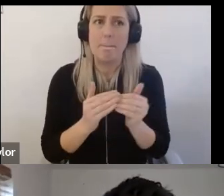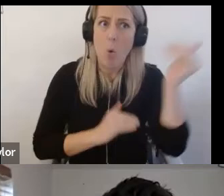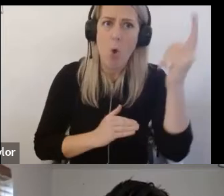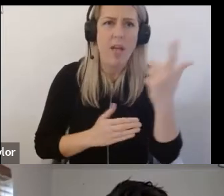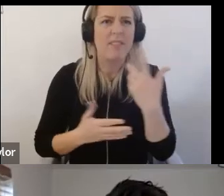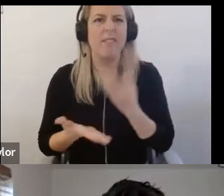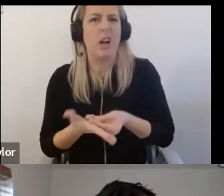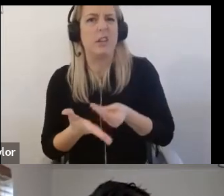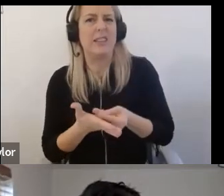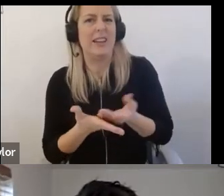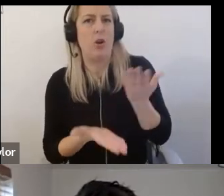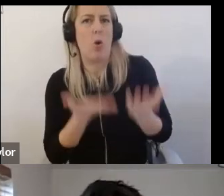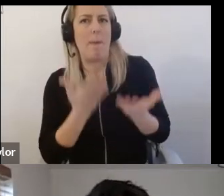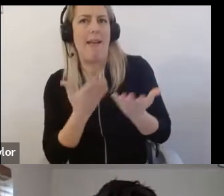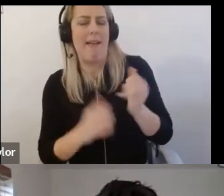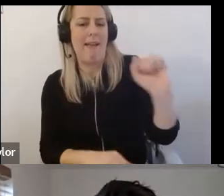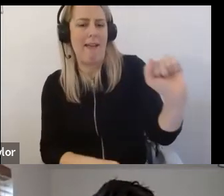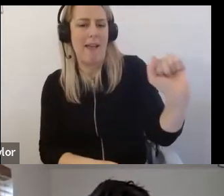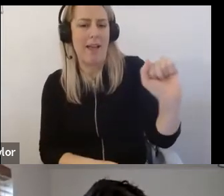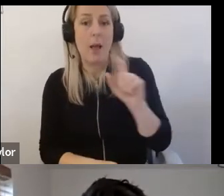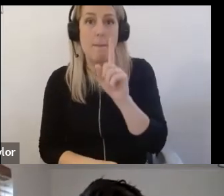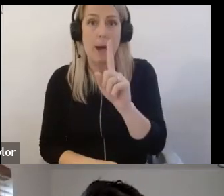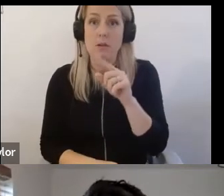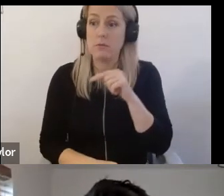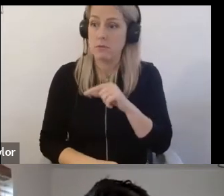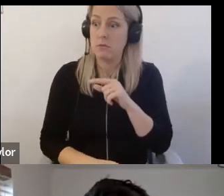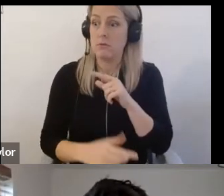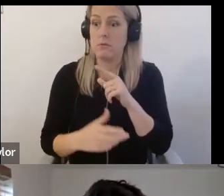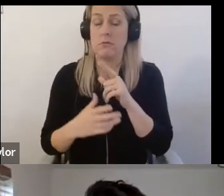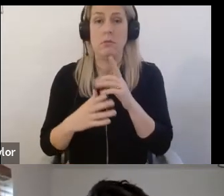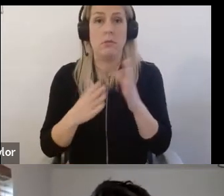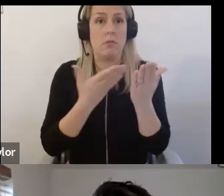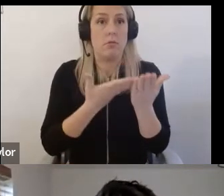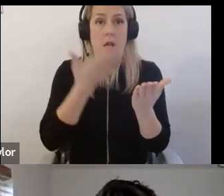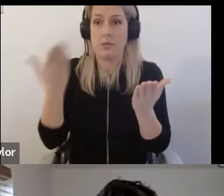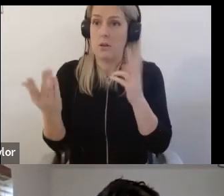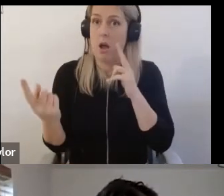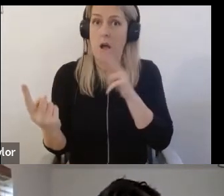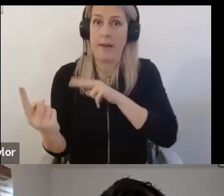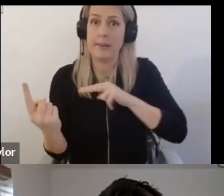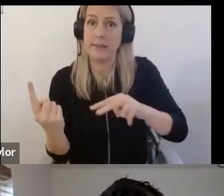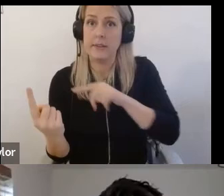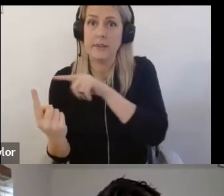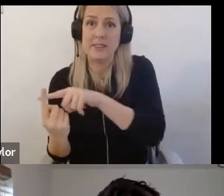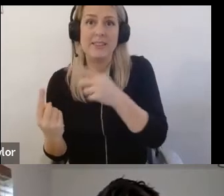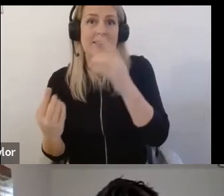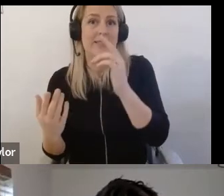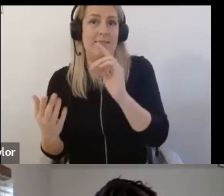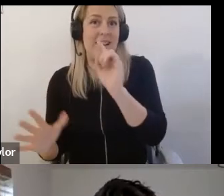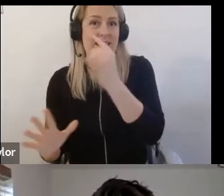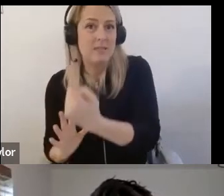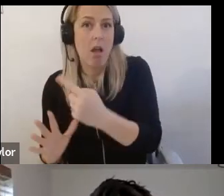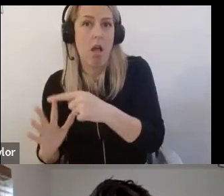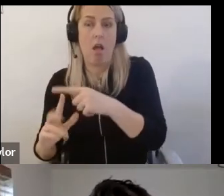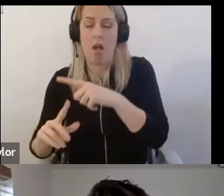developing nations, I spent quite a lot of time in India. For example, we went into schools in India and said, you should consider certain technologies, and they just looked at me and said,